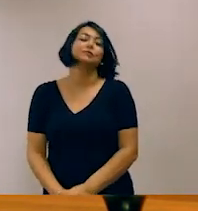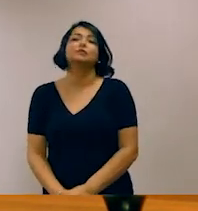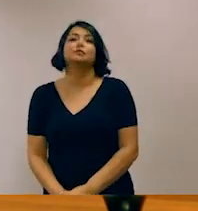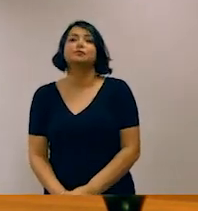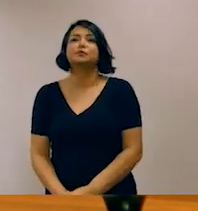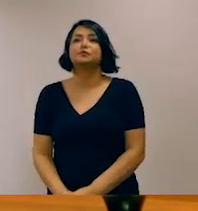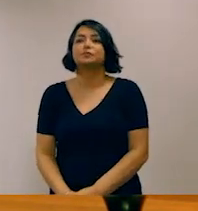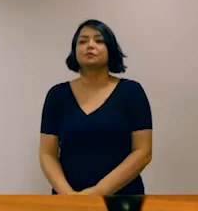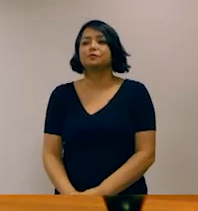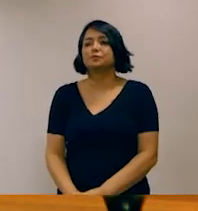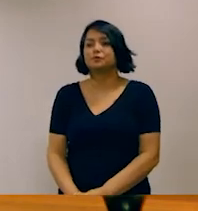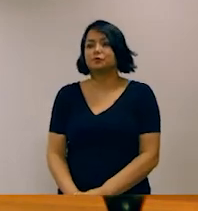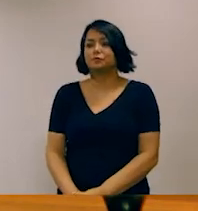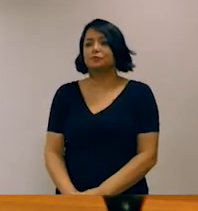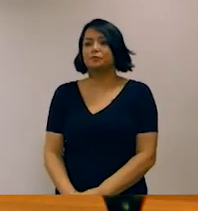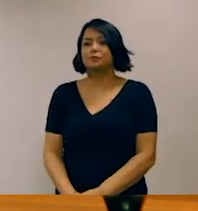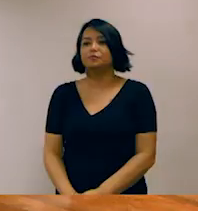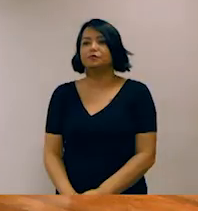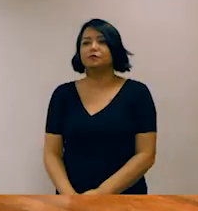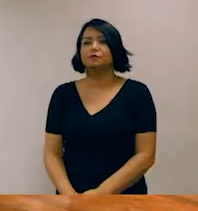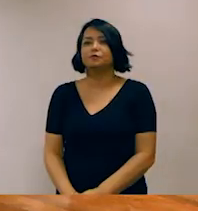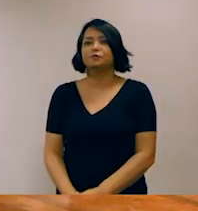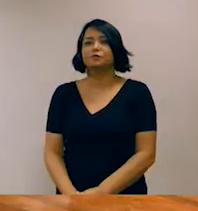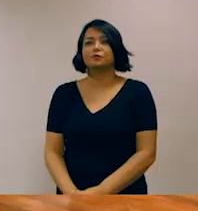people are really excited with this tool.